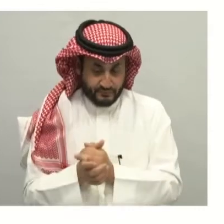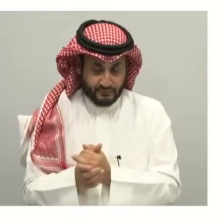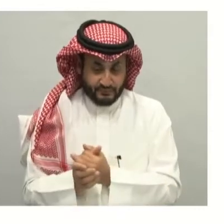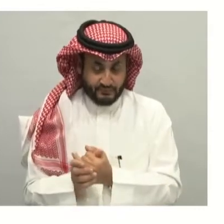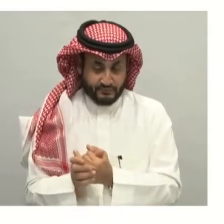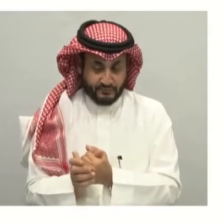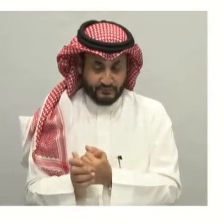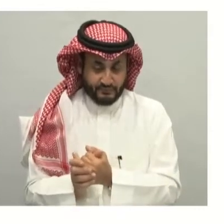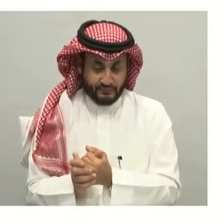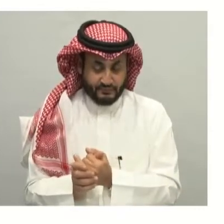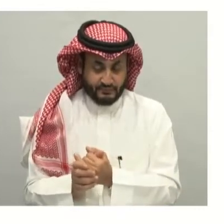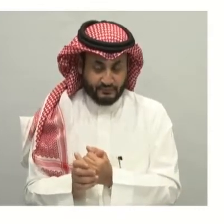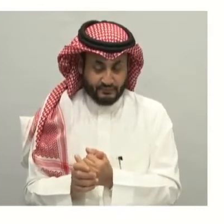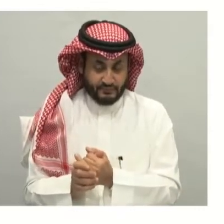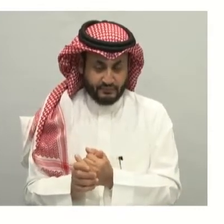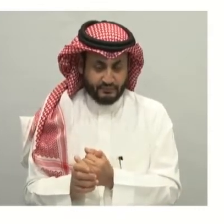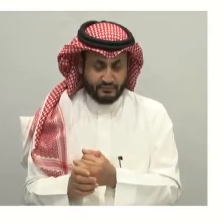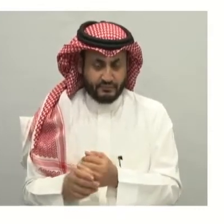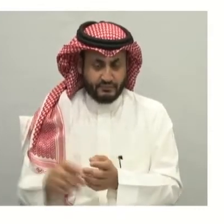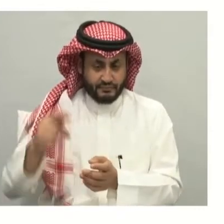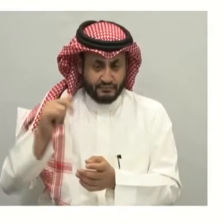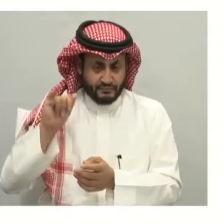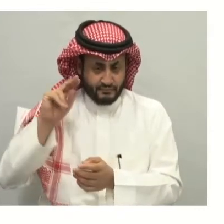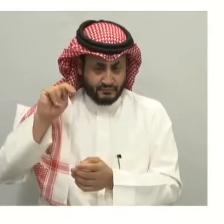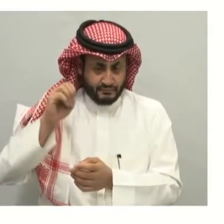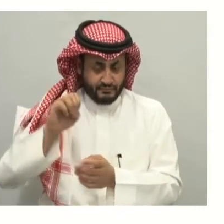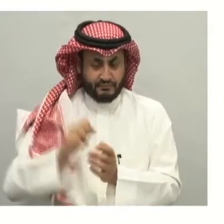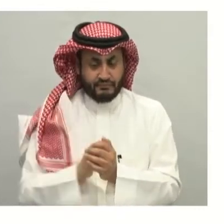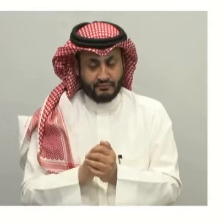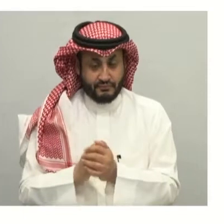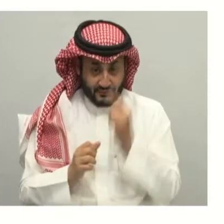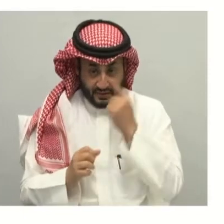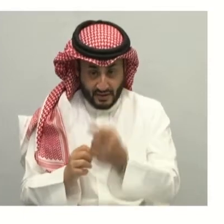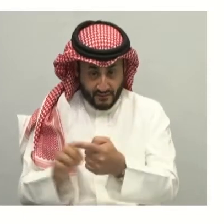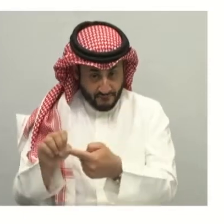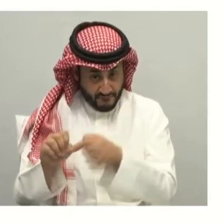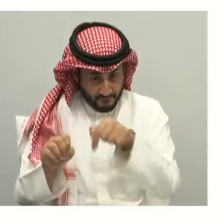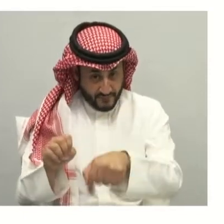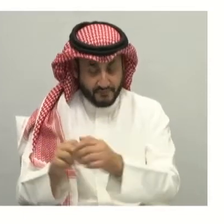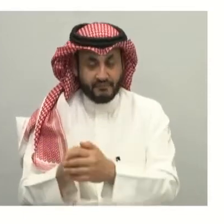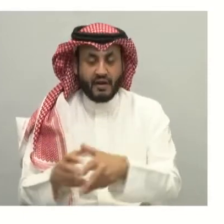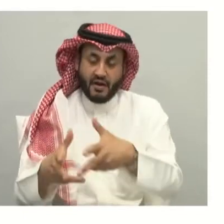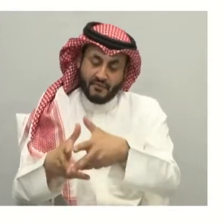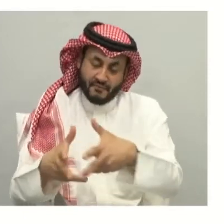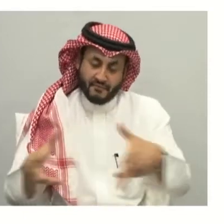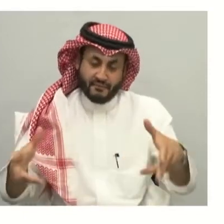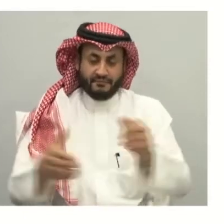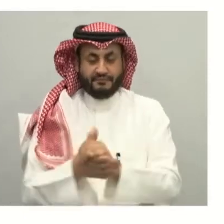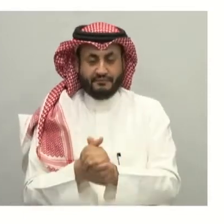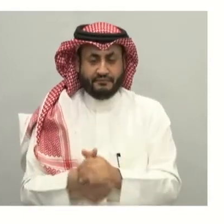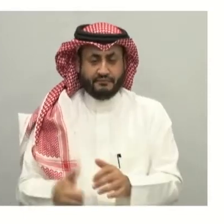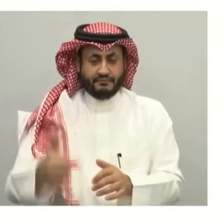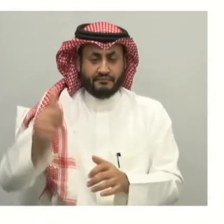This one is? The letter I and the letter E here make the